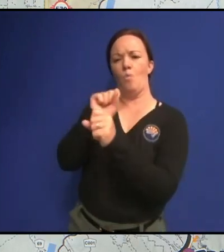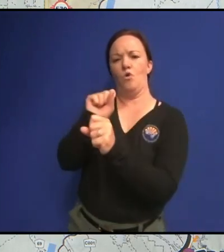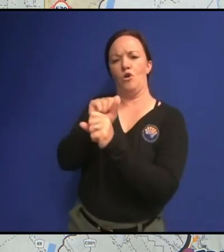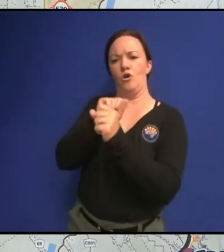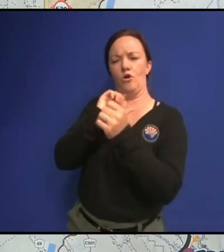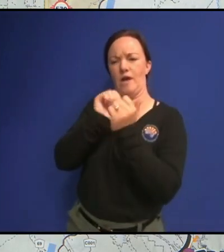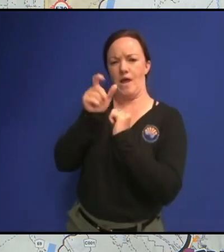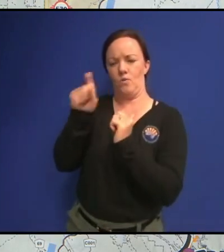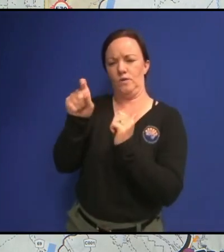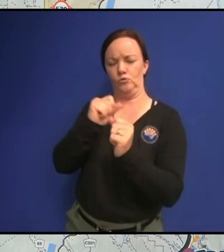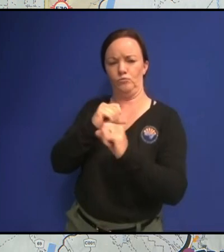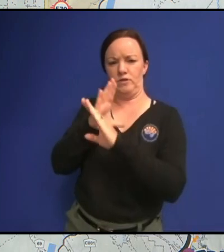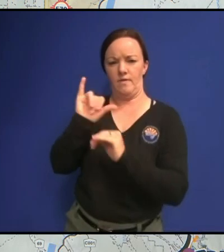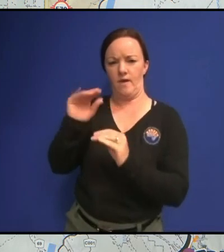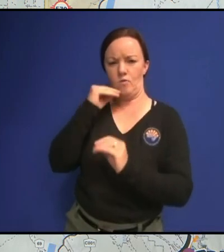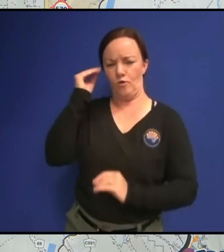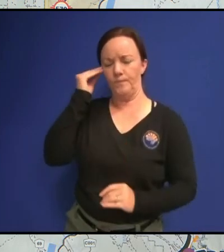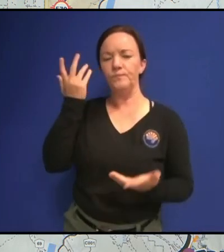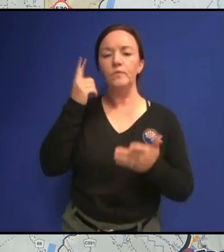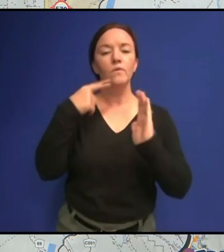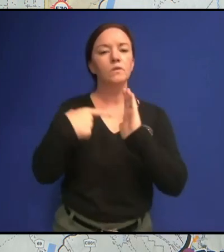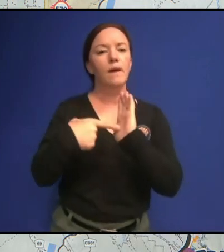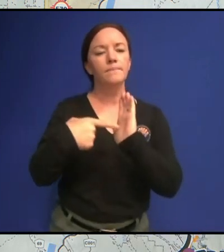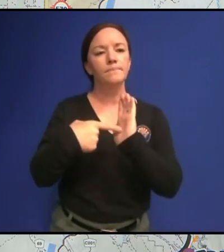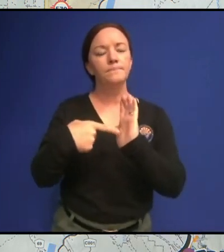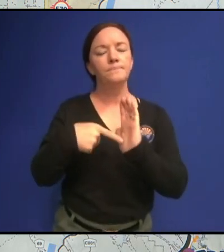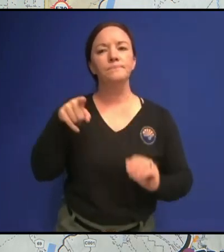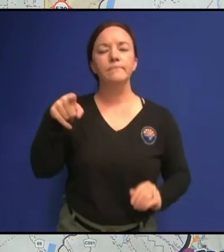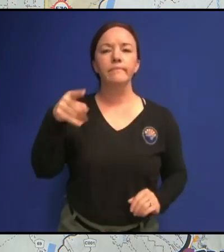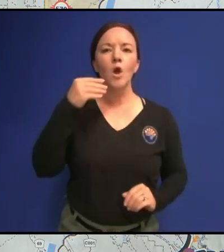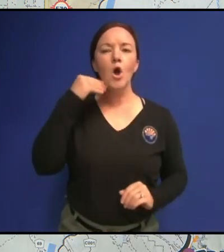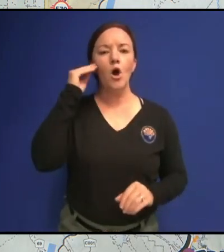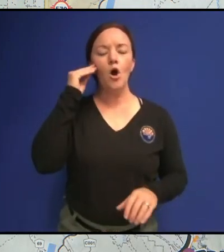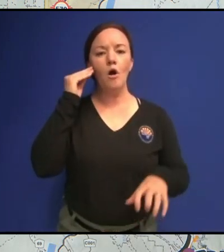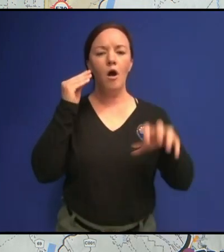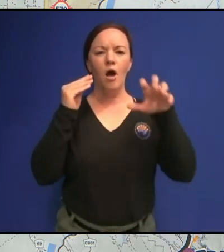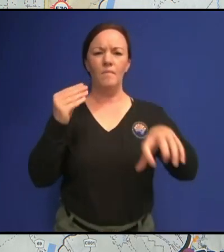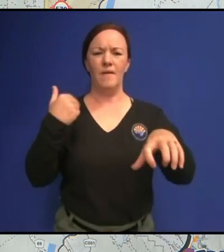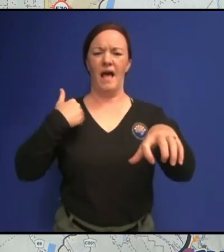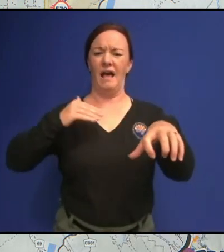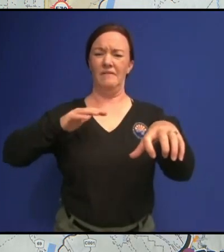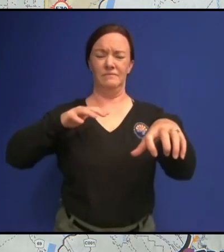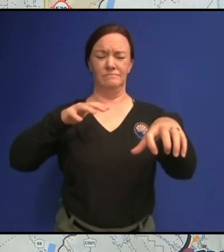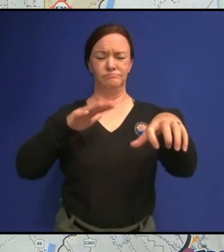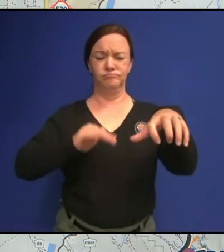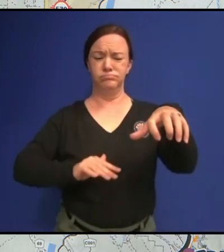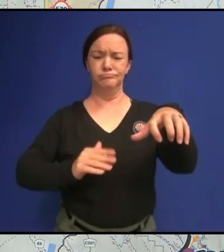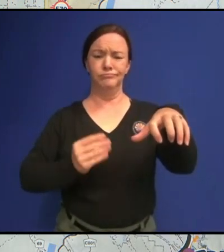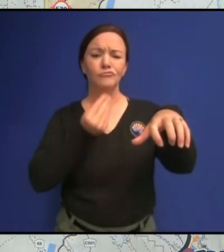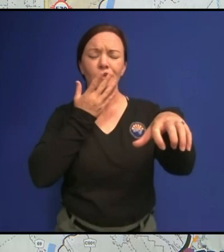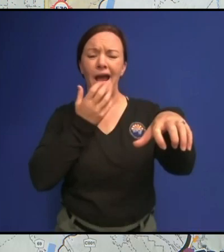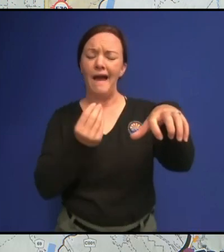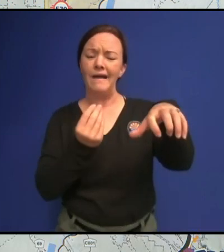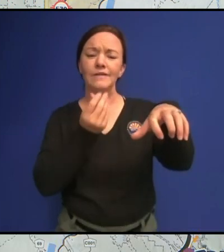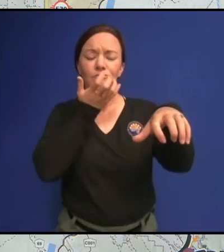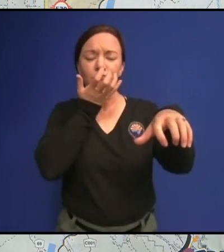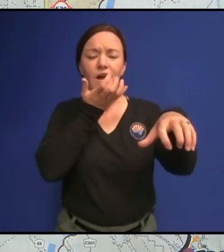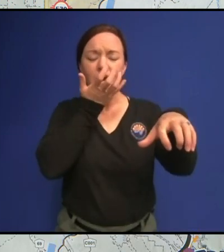some cases, if a home has too much material around or whatever, that you may not be able to protect it if you're in a